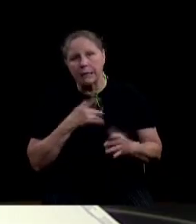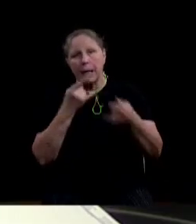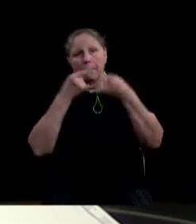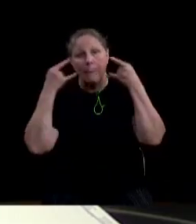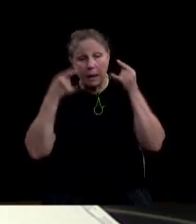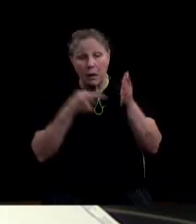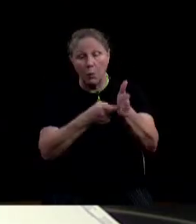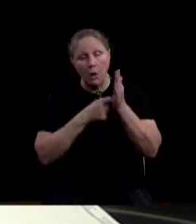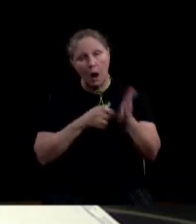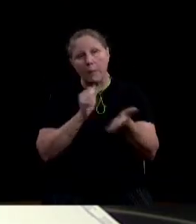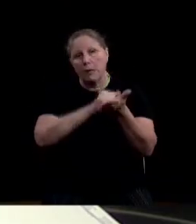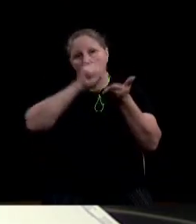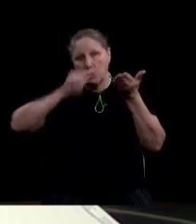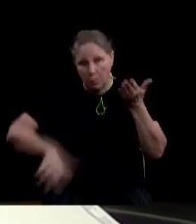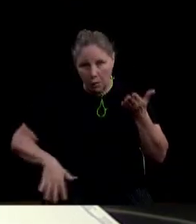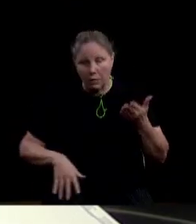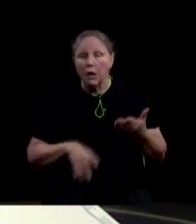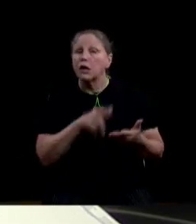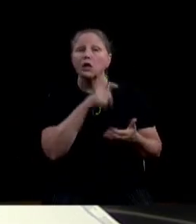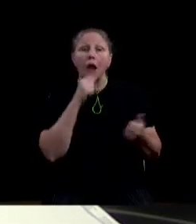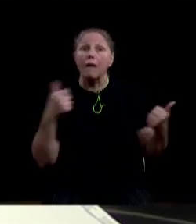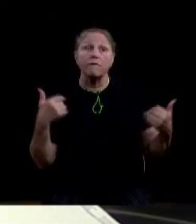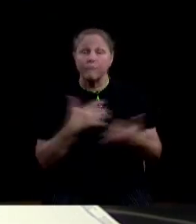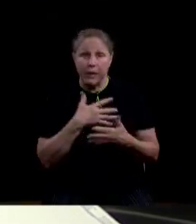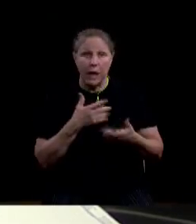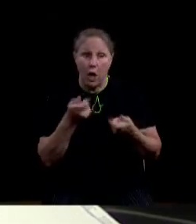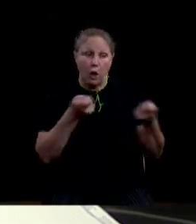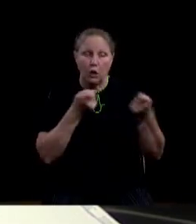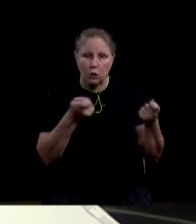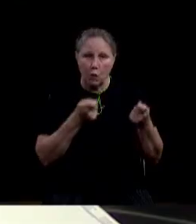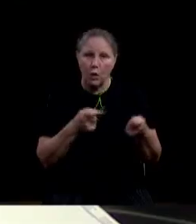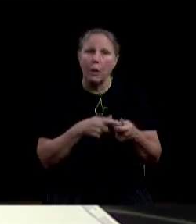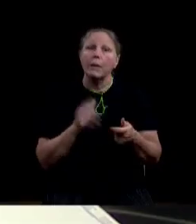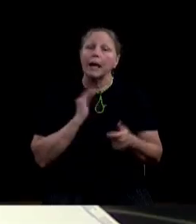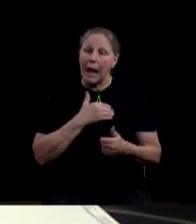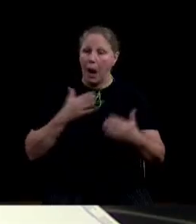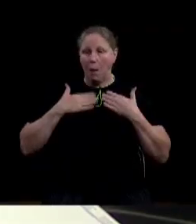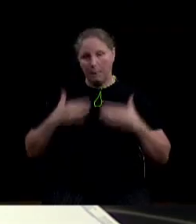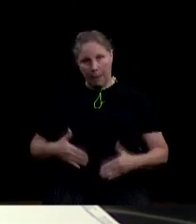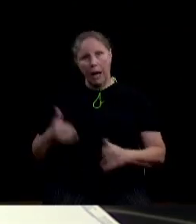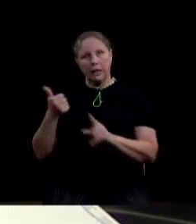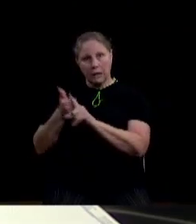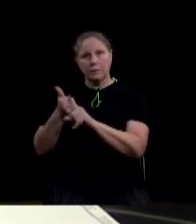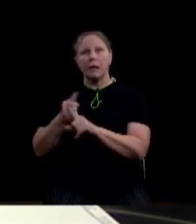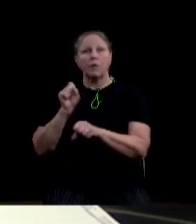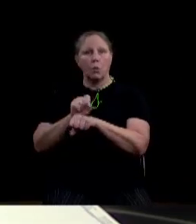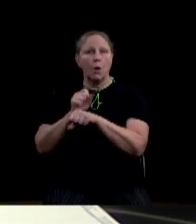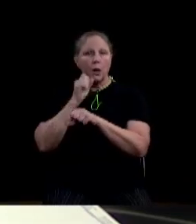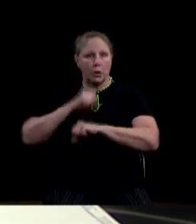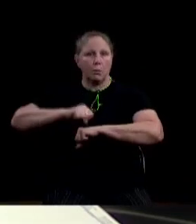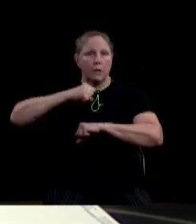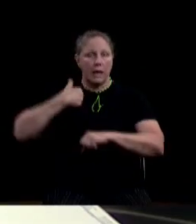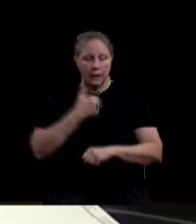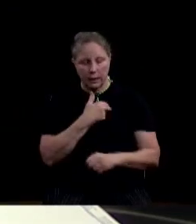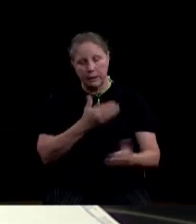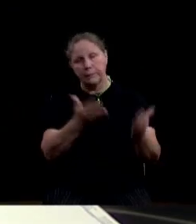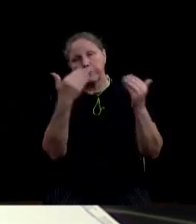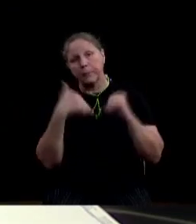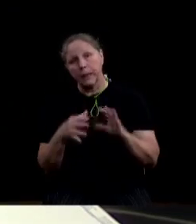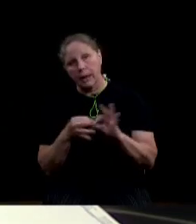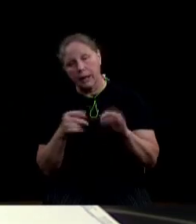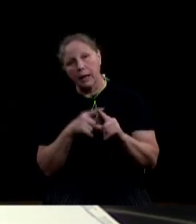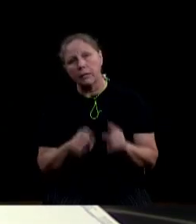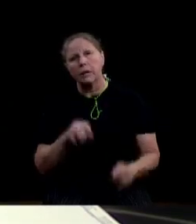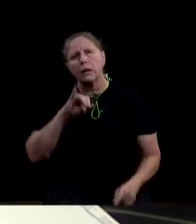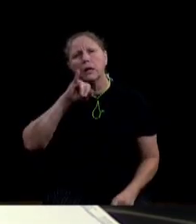that you let our immune systems do their job. The next comment is from Jerome Biggings. To whom it